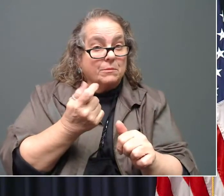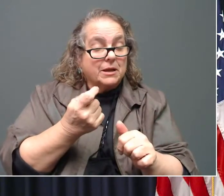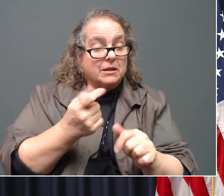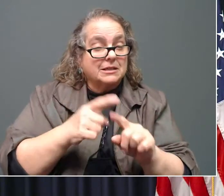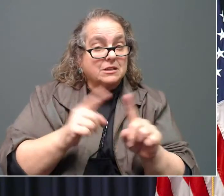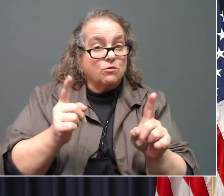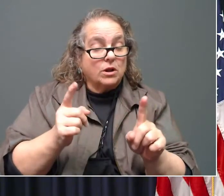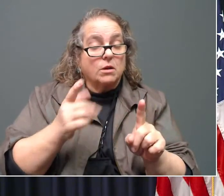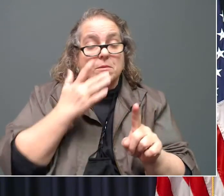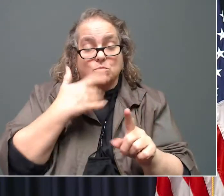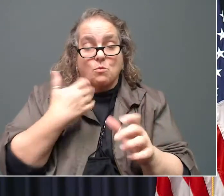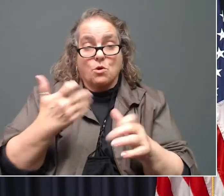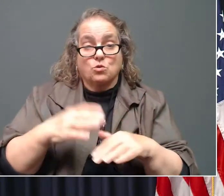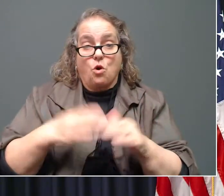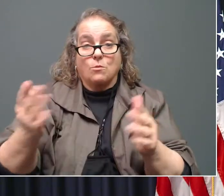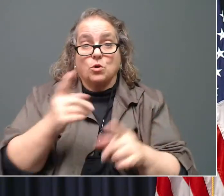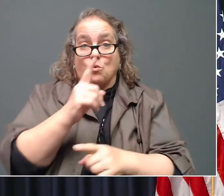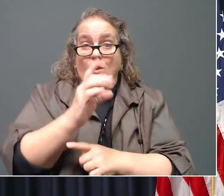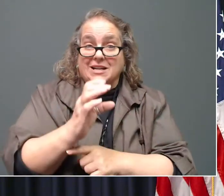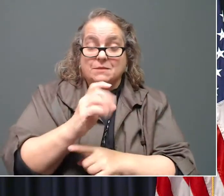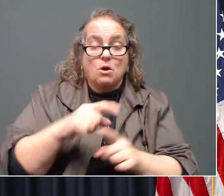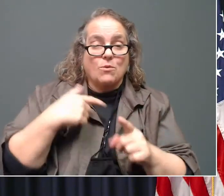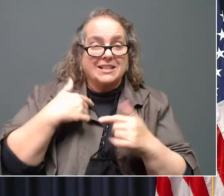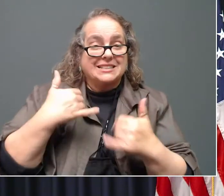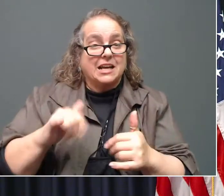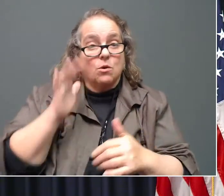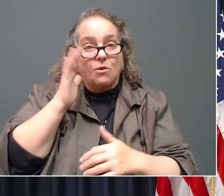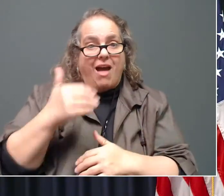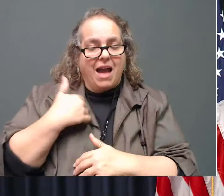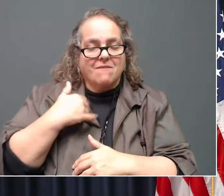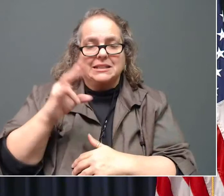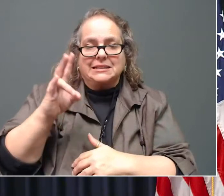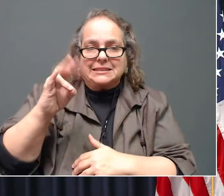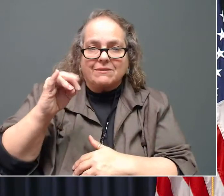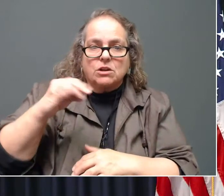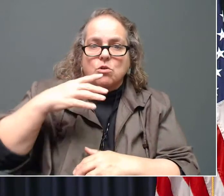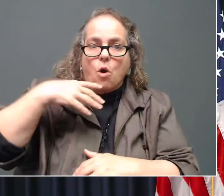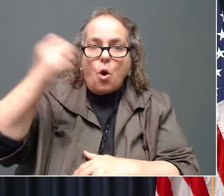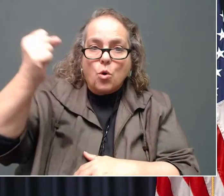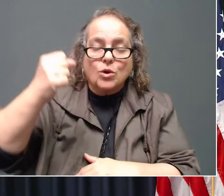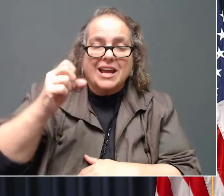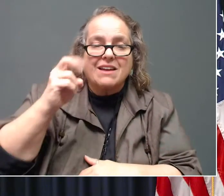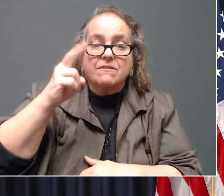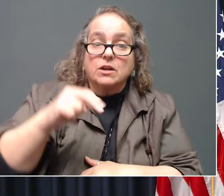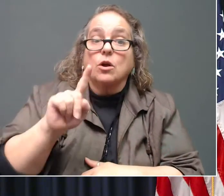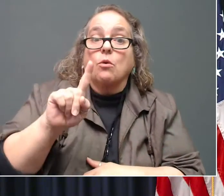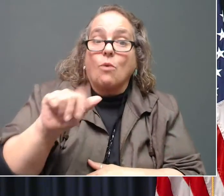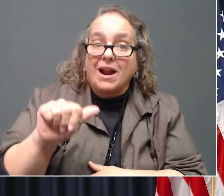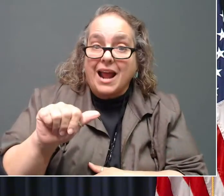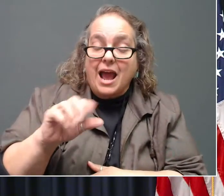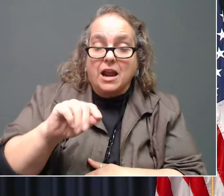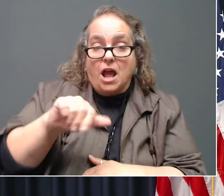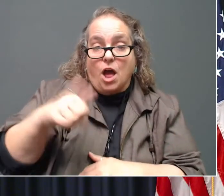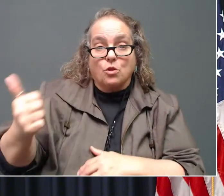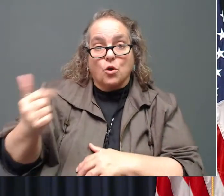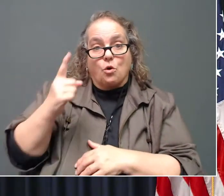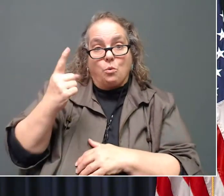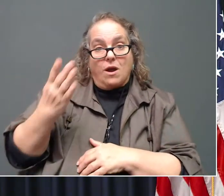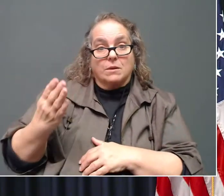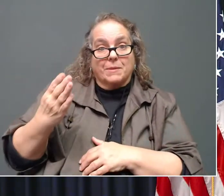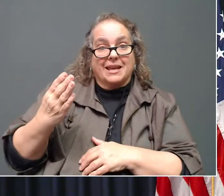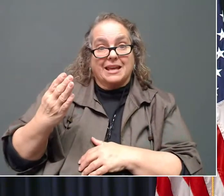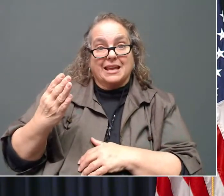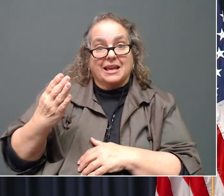to 1C, but we're still going to have some 70 and older and even some 1A and other 1B. We can be